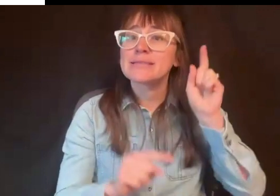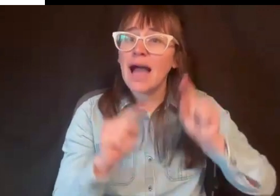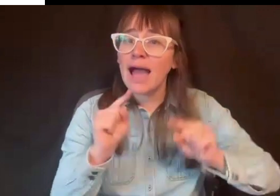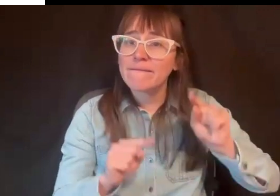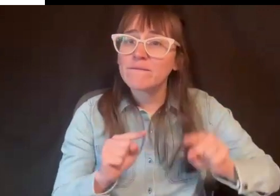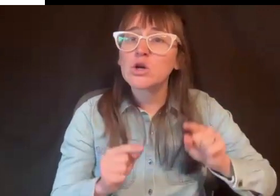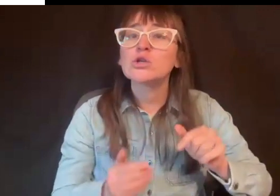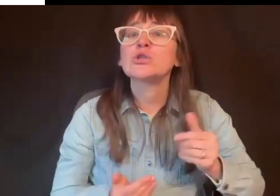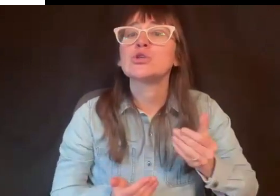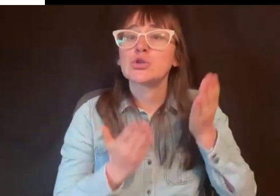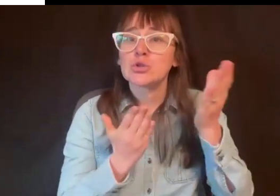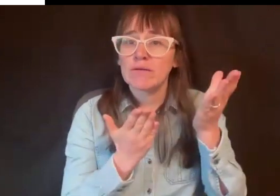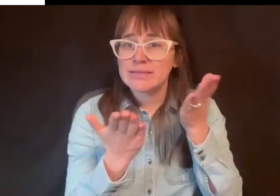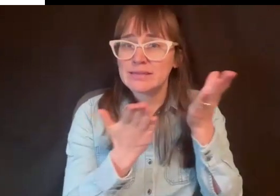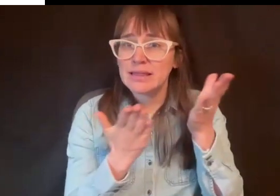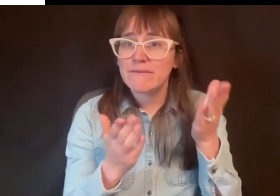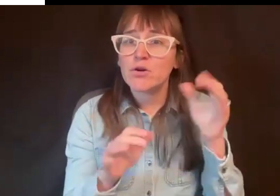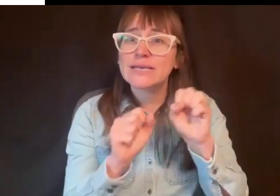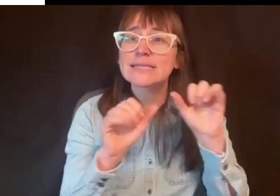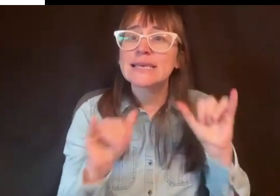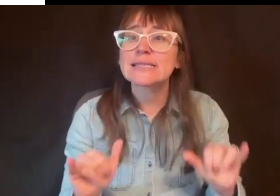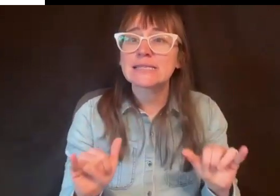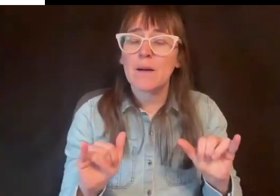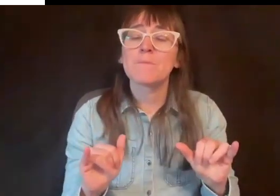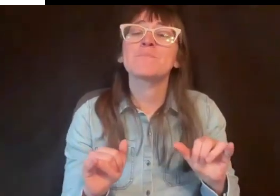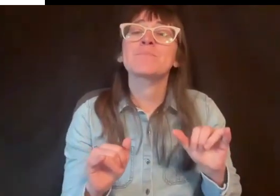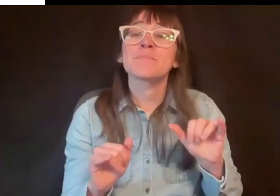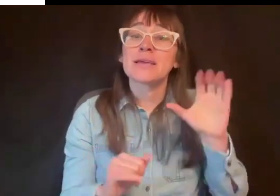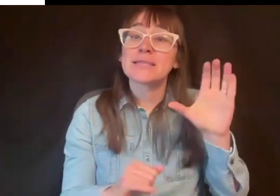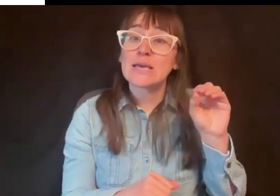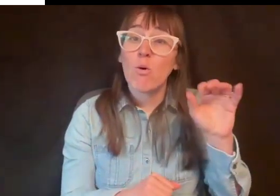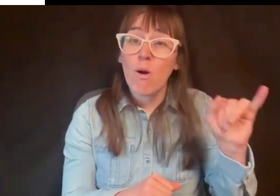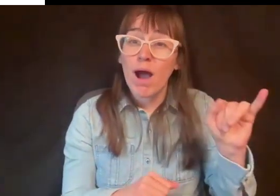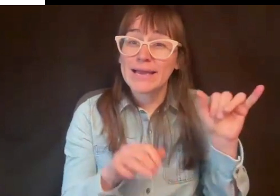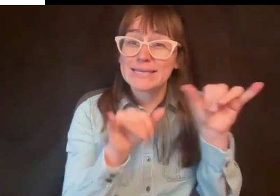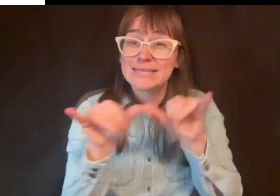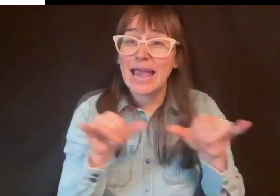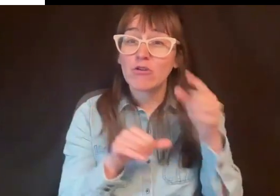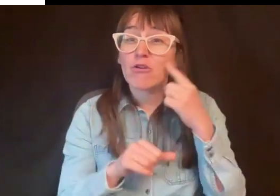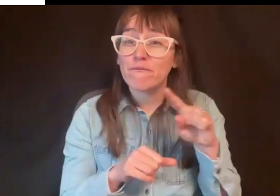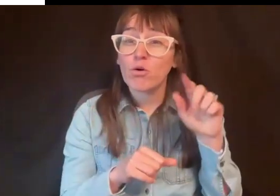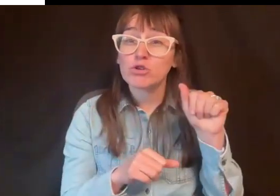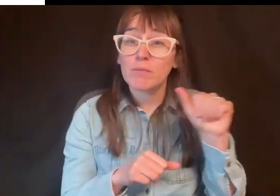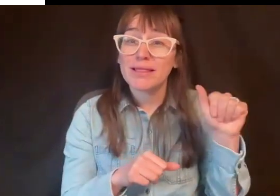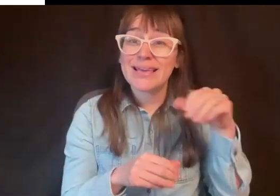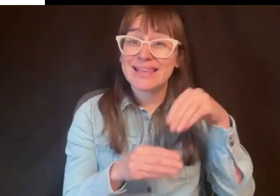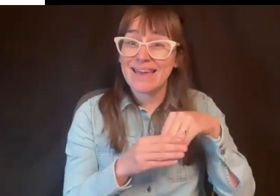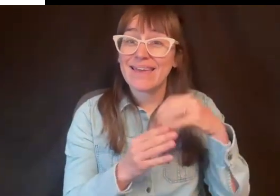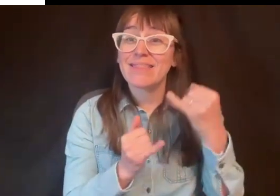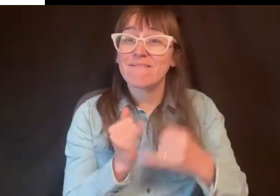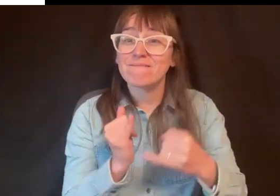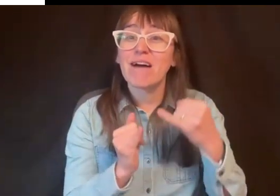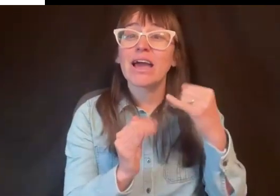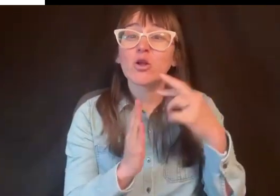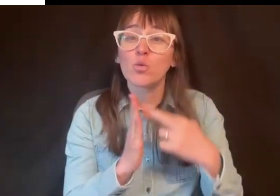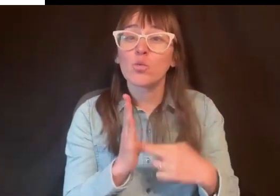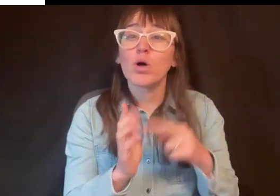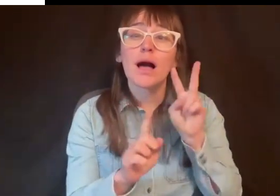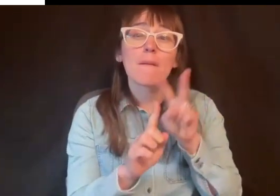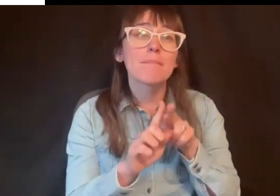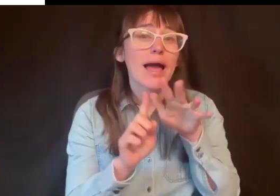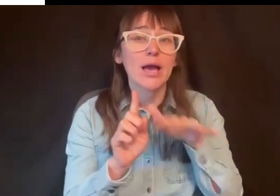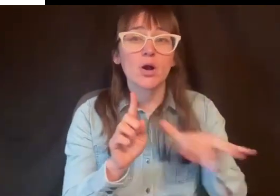delivery systems. The conflict of interest standards for AAAs in this final rule apply across